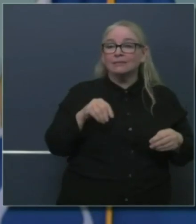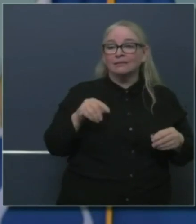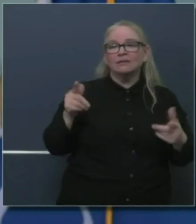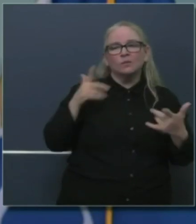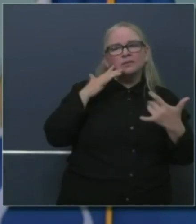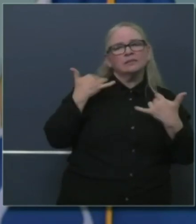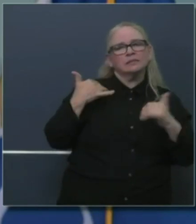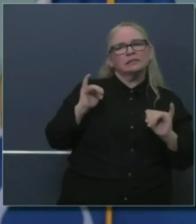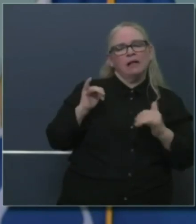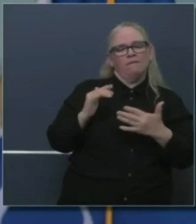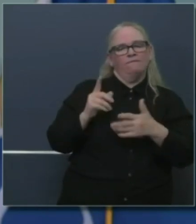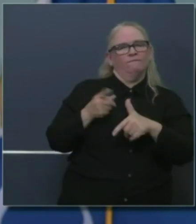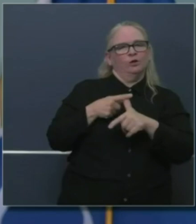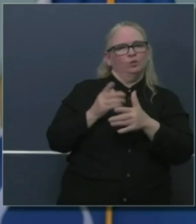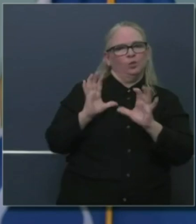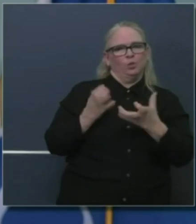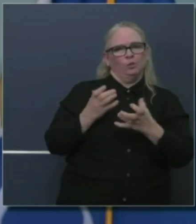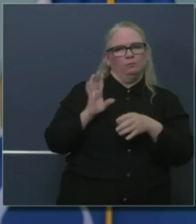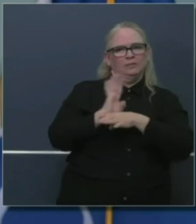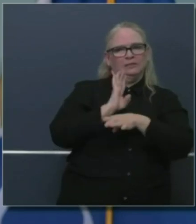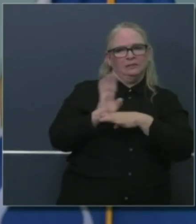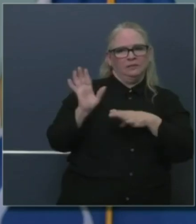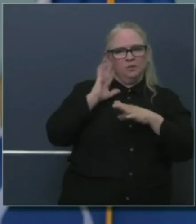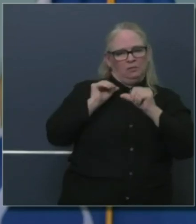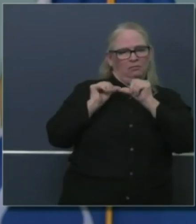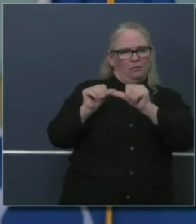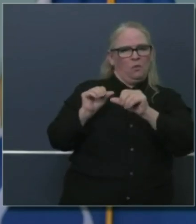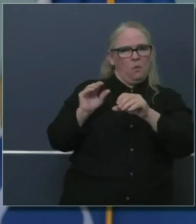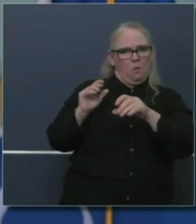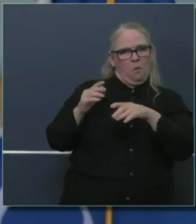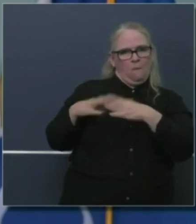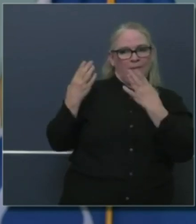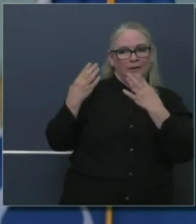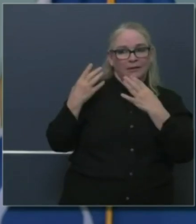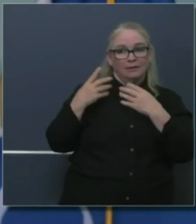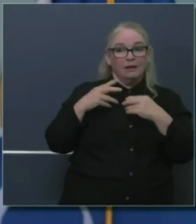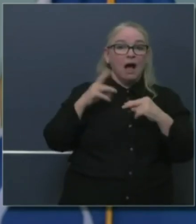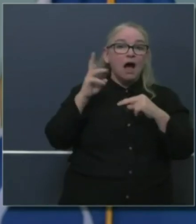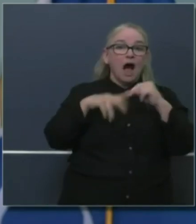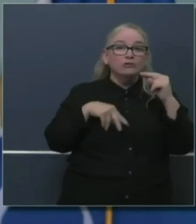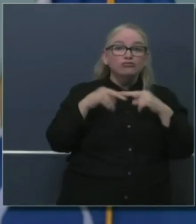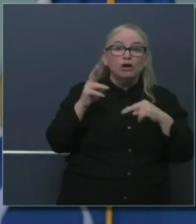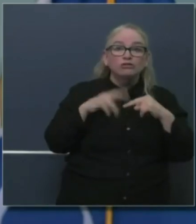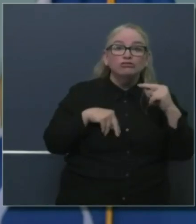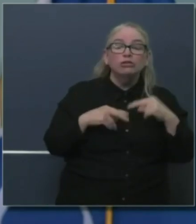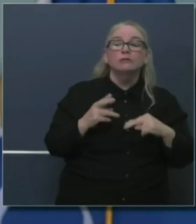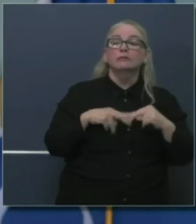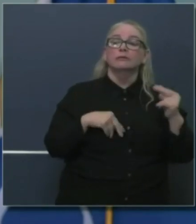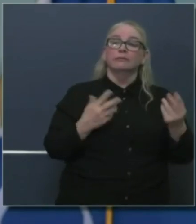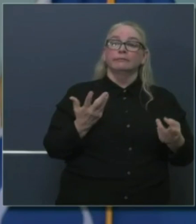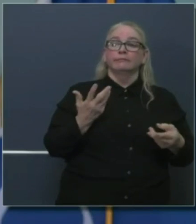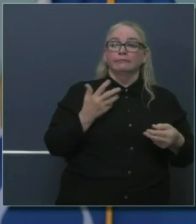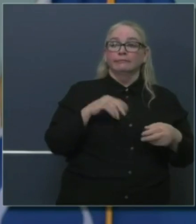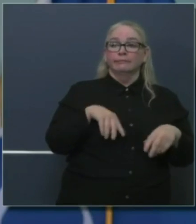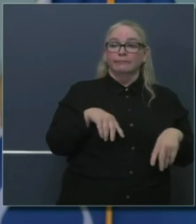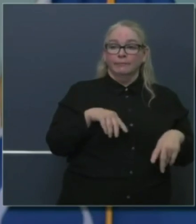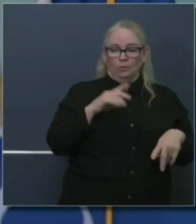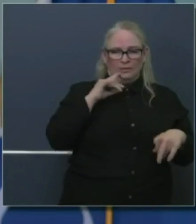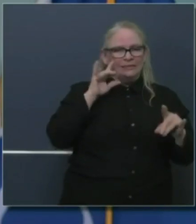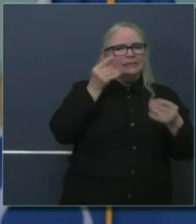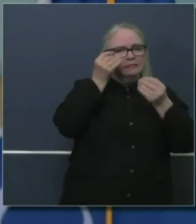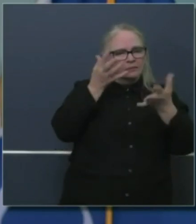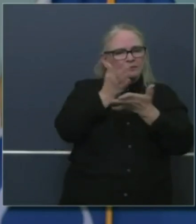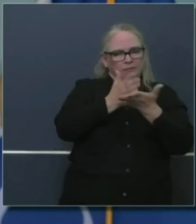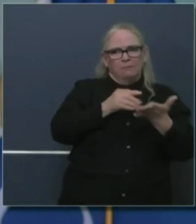we did update some of the guidance for auto dealers. Construction, they were part of the last phase, but we did update some guidance on construction.